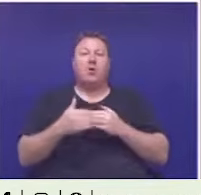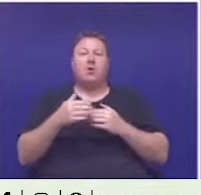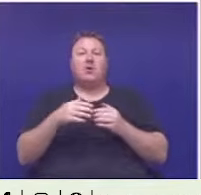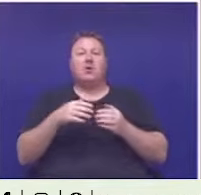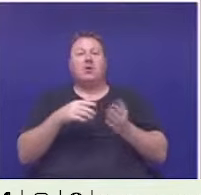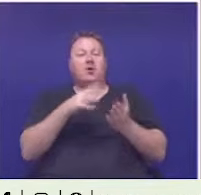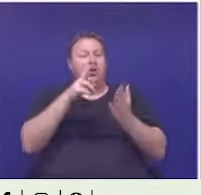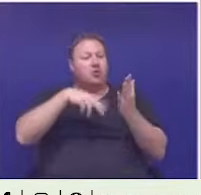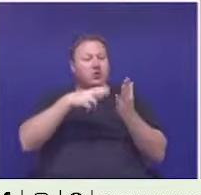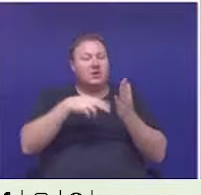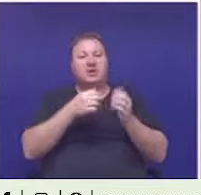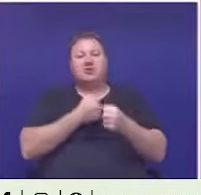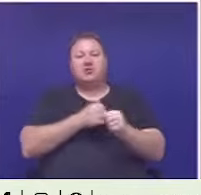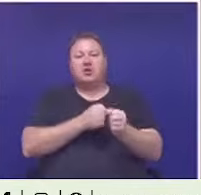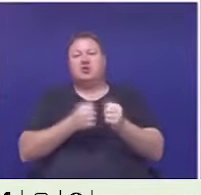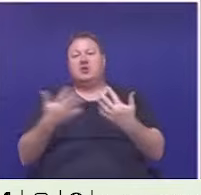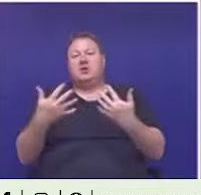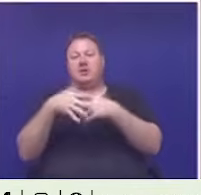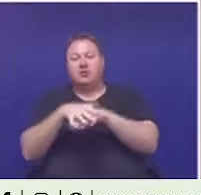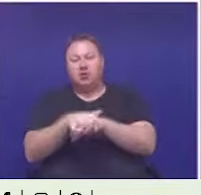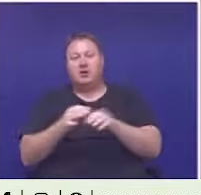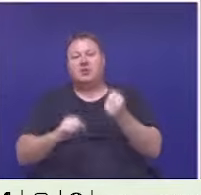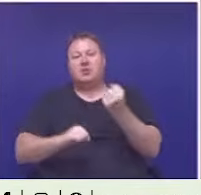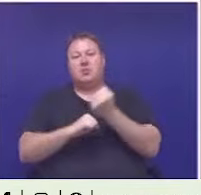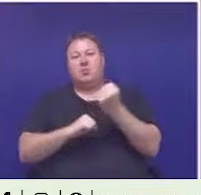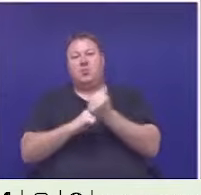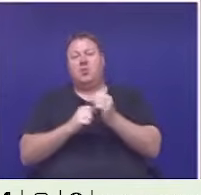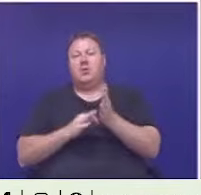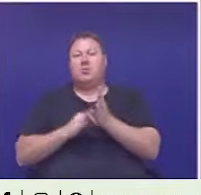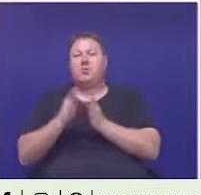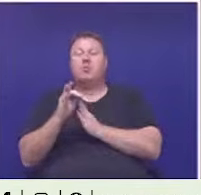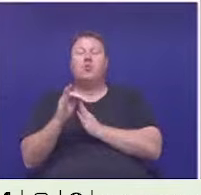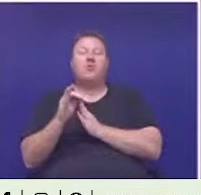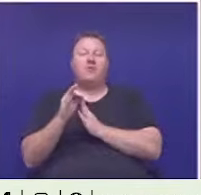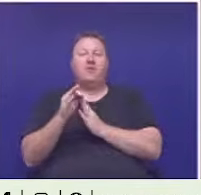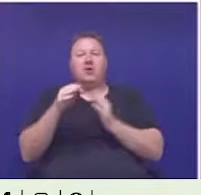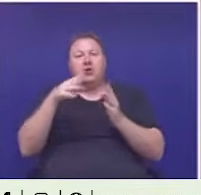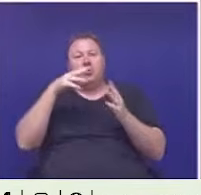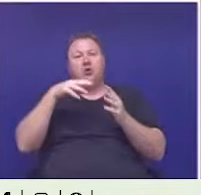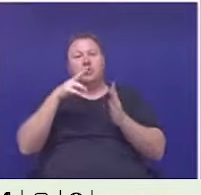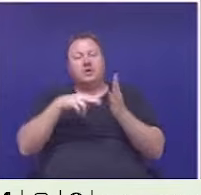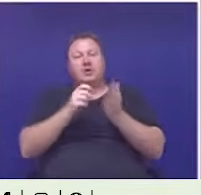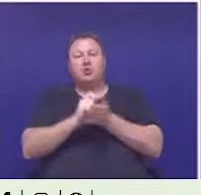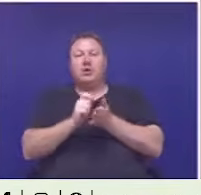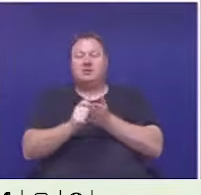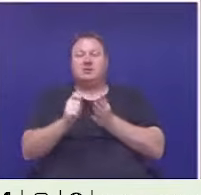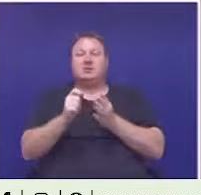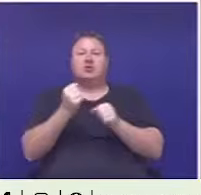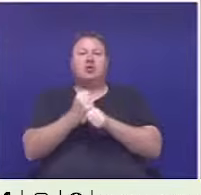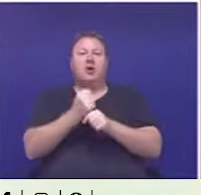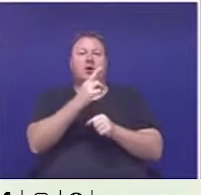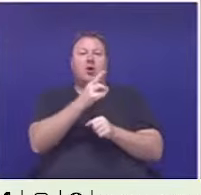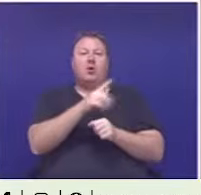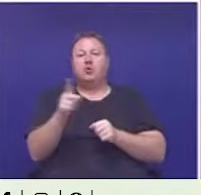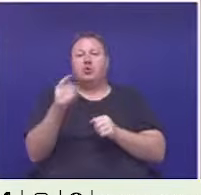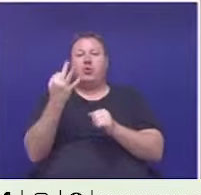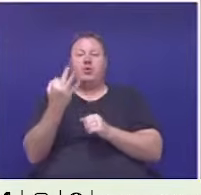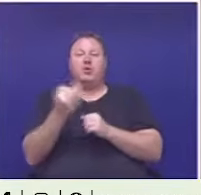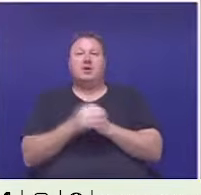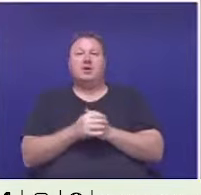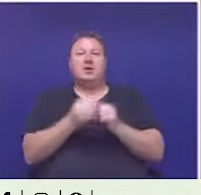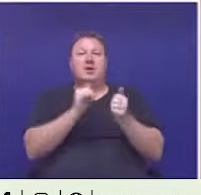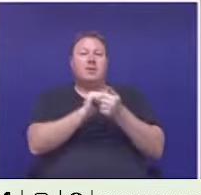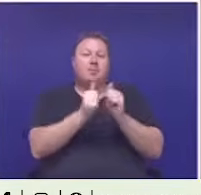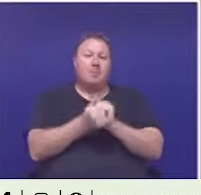your integrated support to improve literacy in grade R to 3? And in parallel to that, the mathematics, science,